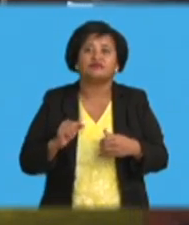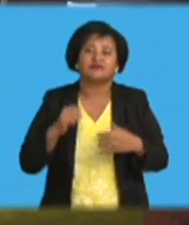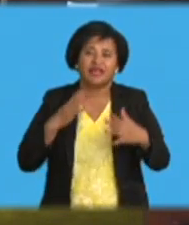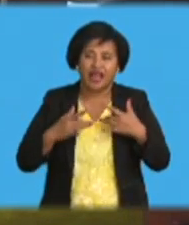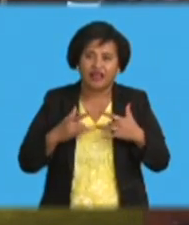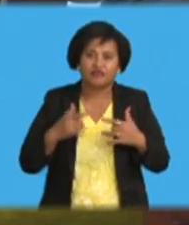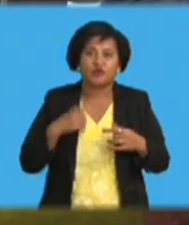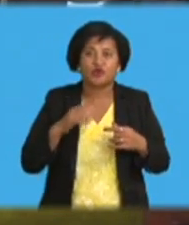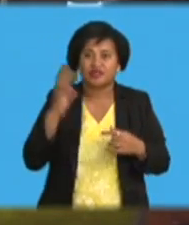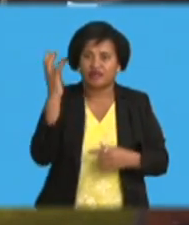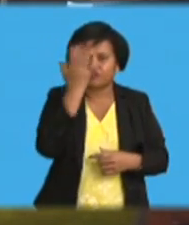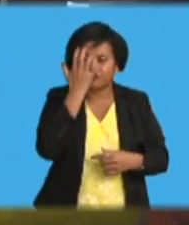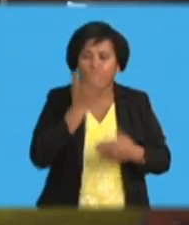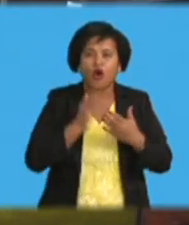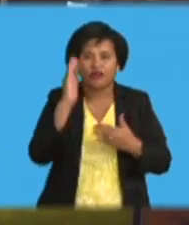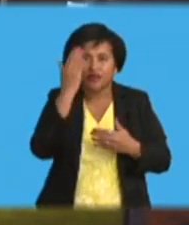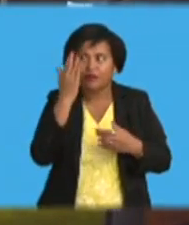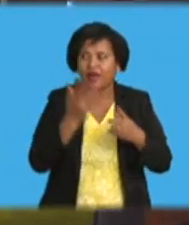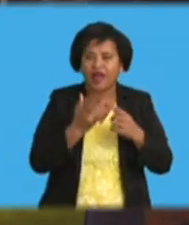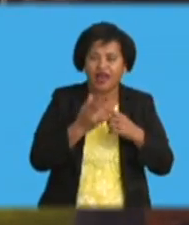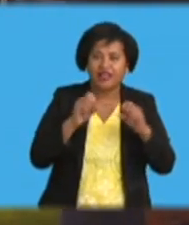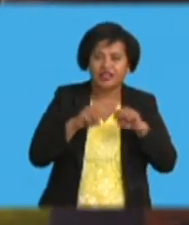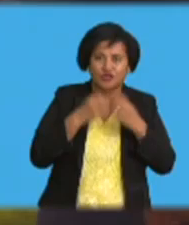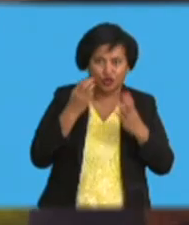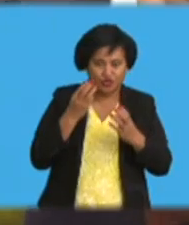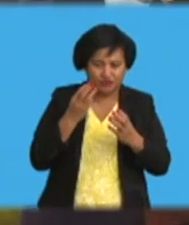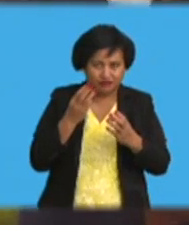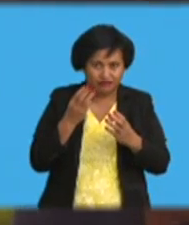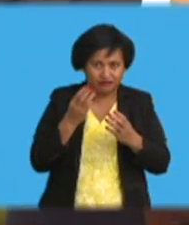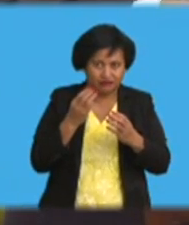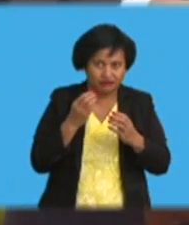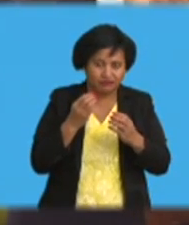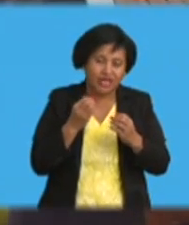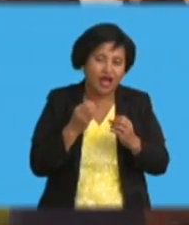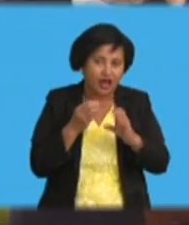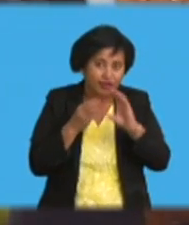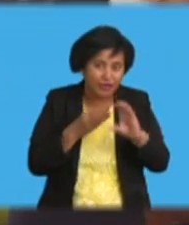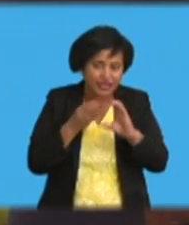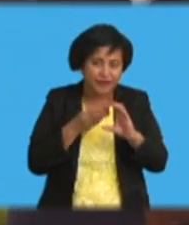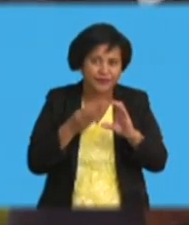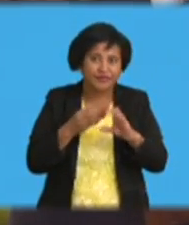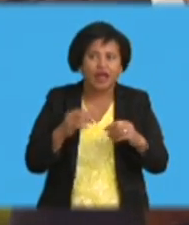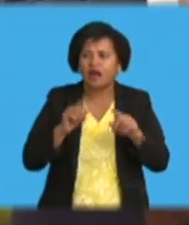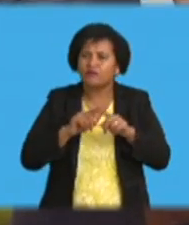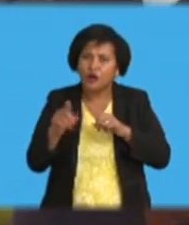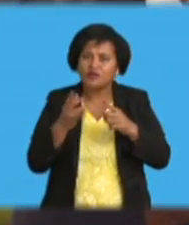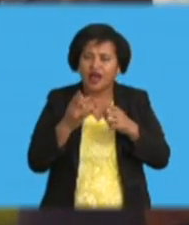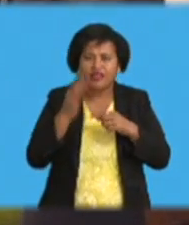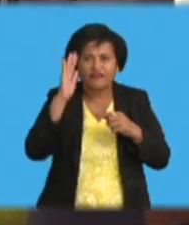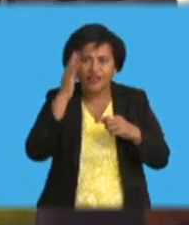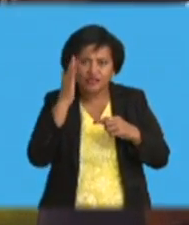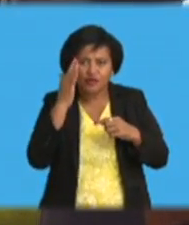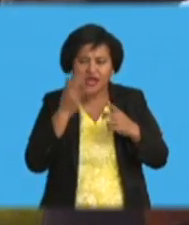on Facebook and other social platforms. Quite ironically, Madam Speaker, many of these spaces on Facebook and other social media